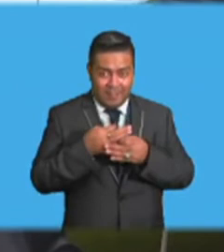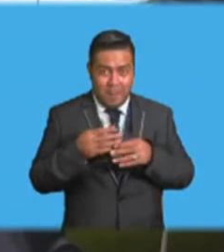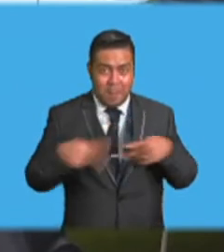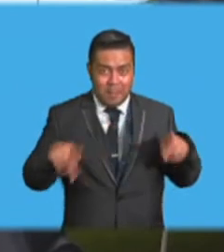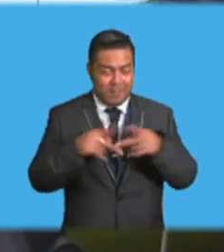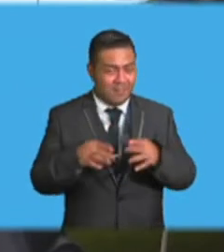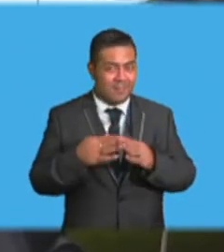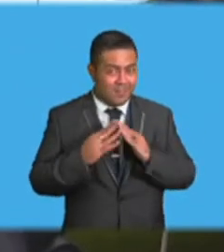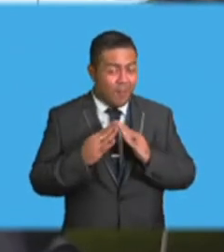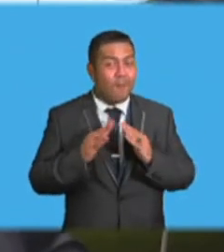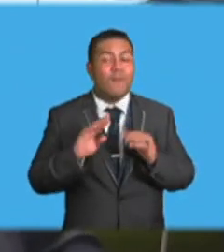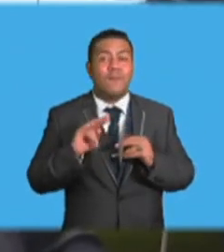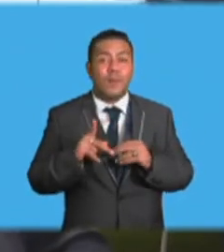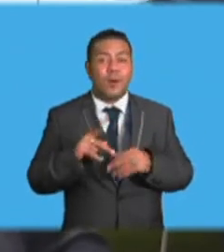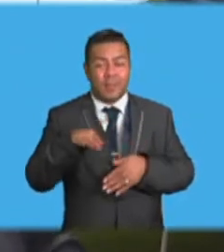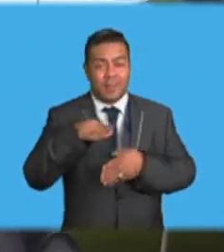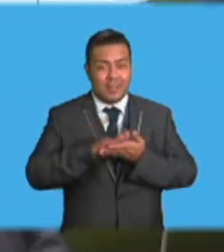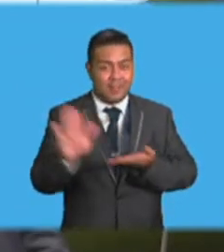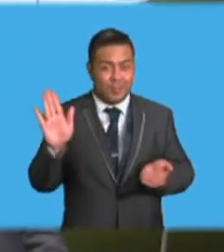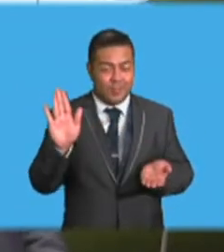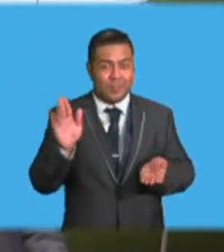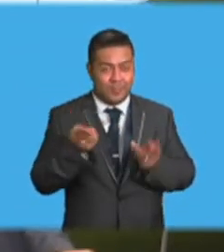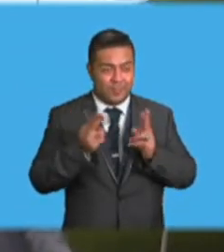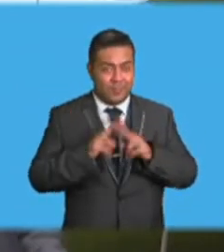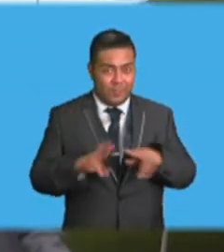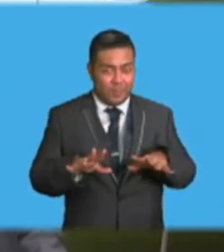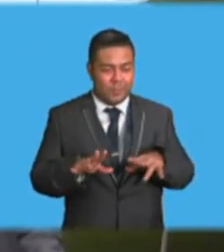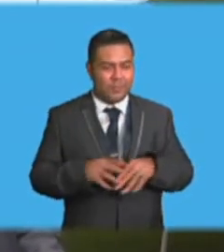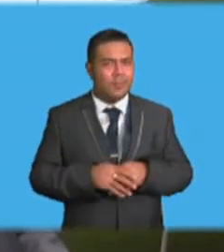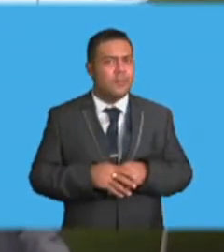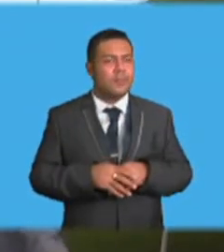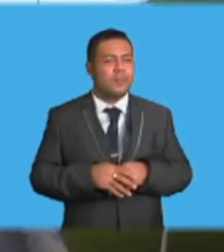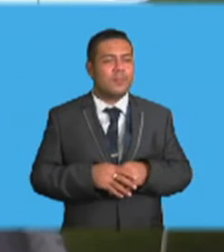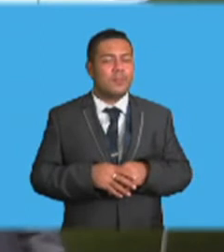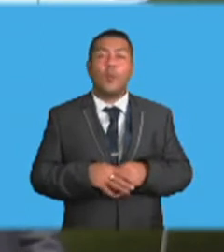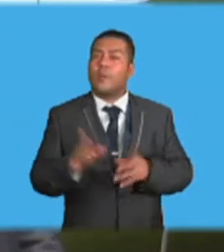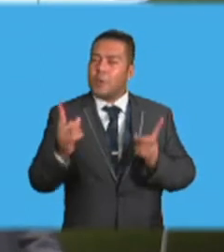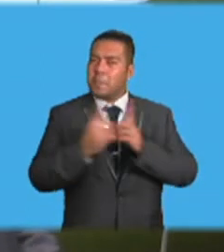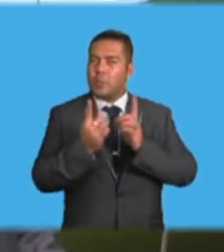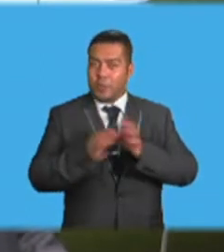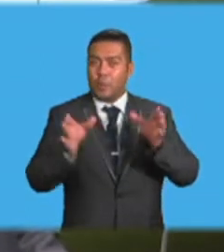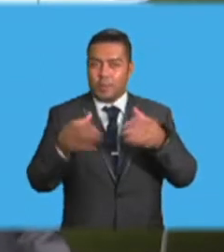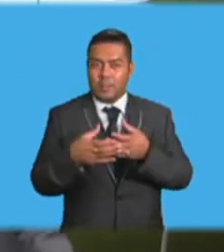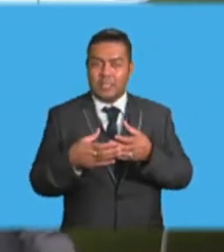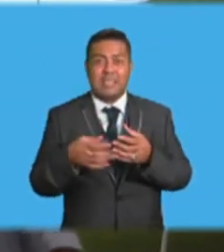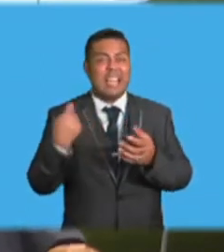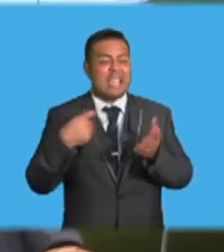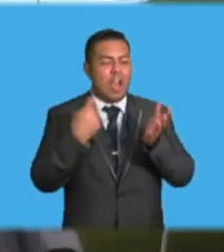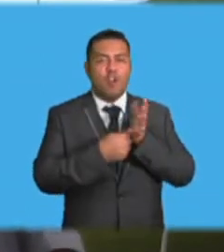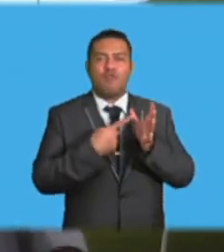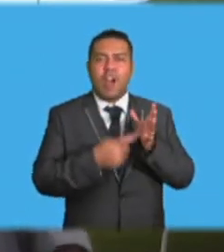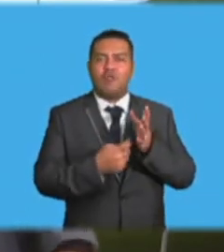We are currently also, just for the information of Parliament, we've also met with the committee at Rara level in